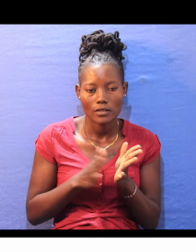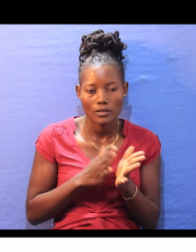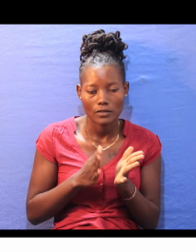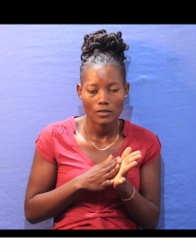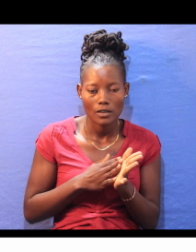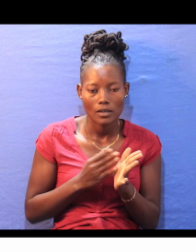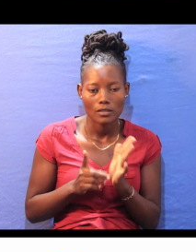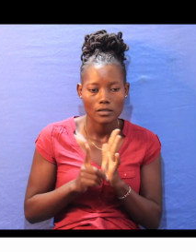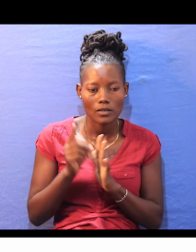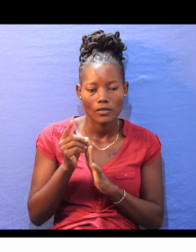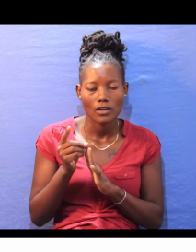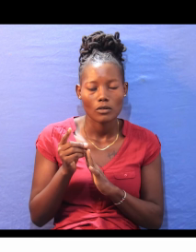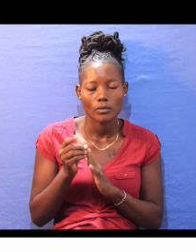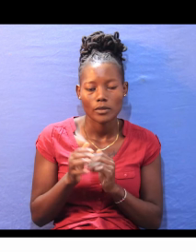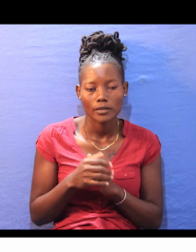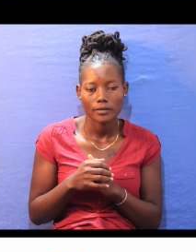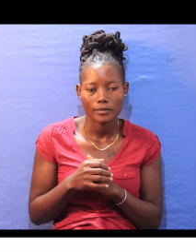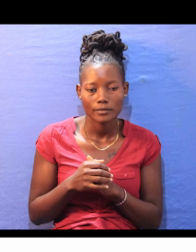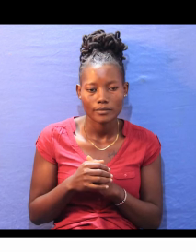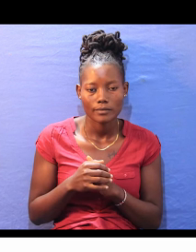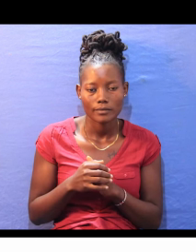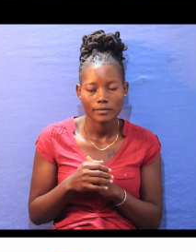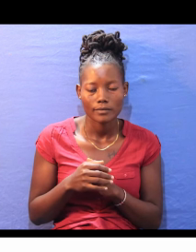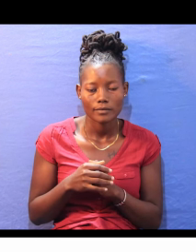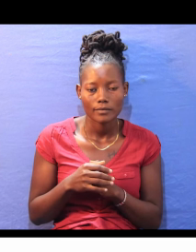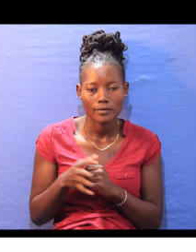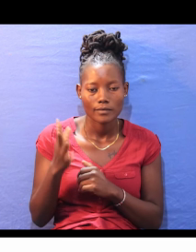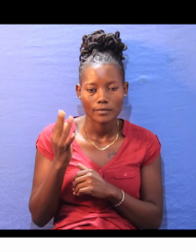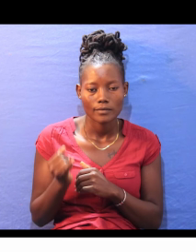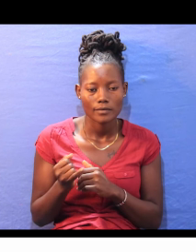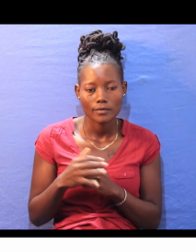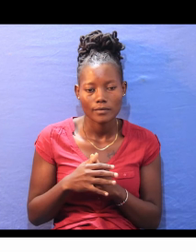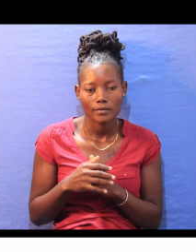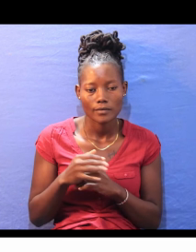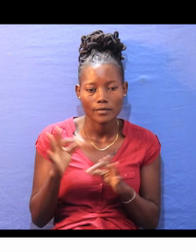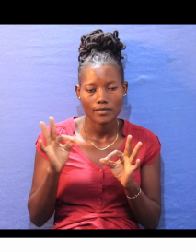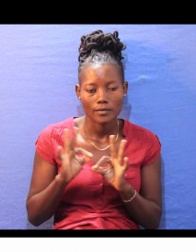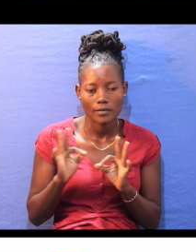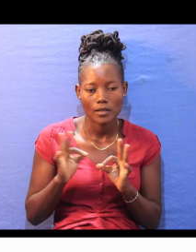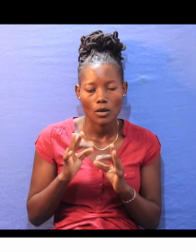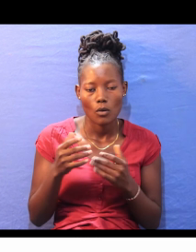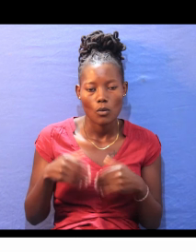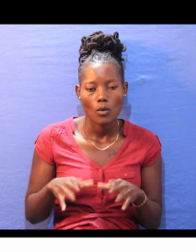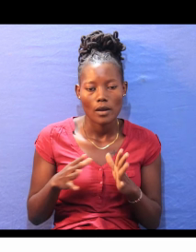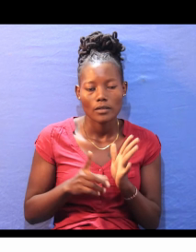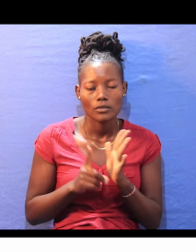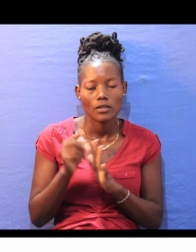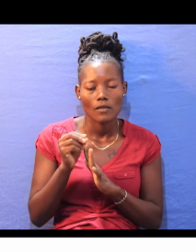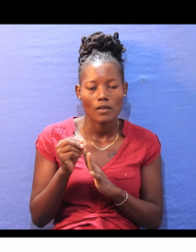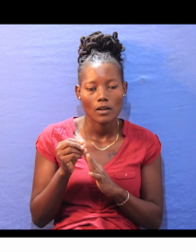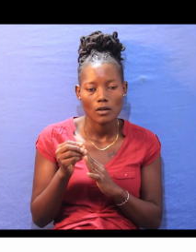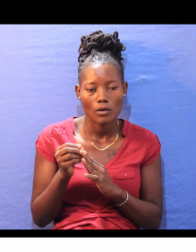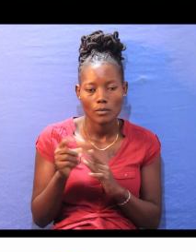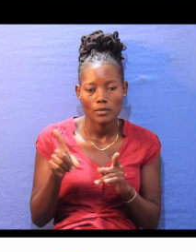at are coordination. Jumping rope is a wonderful way to develop coordination.